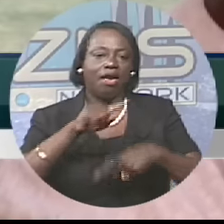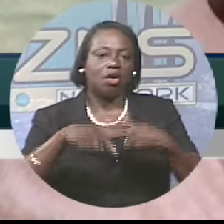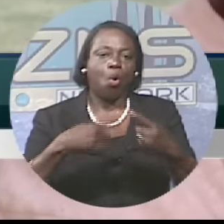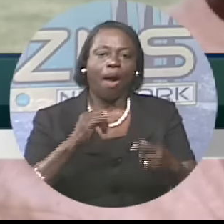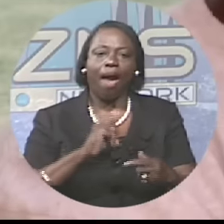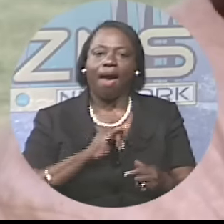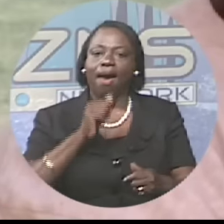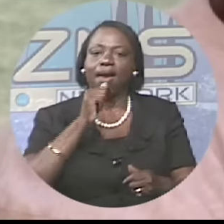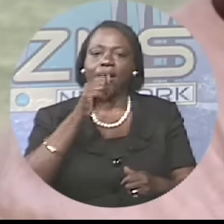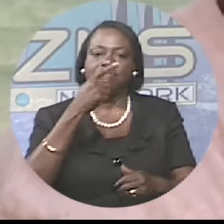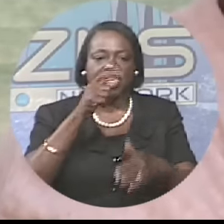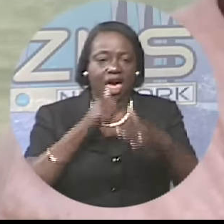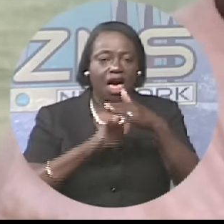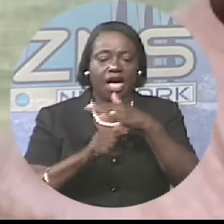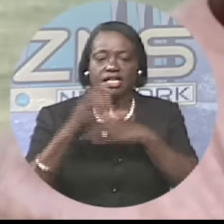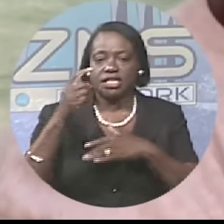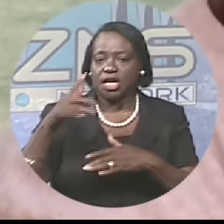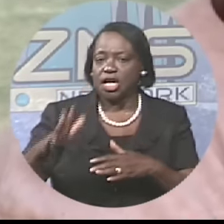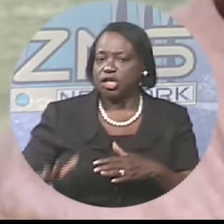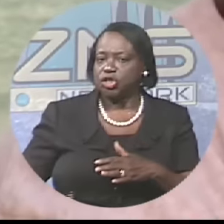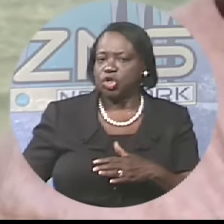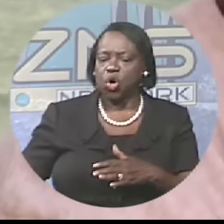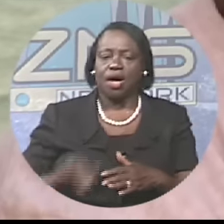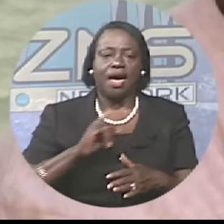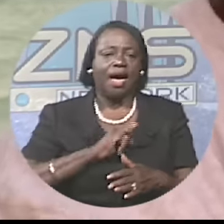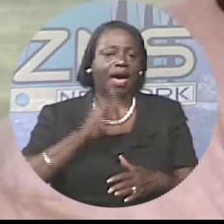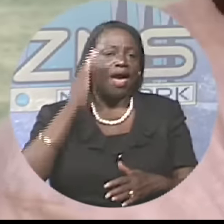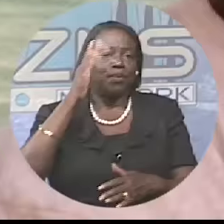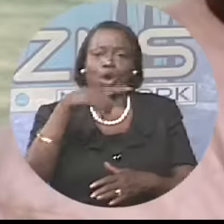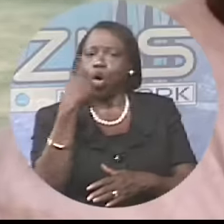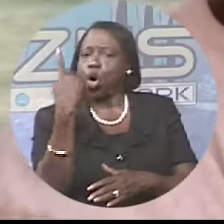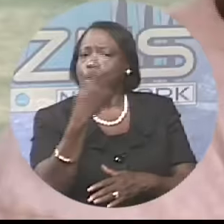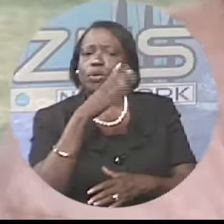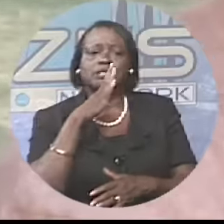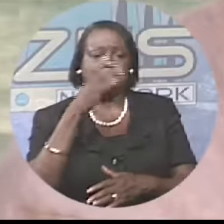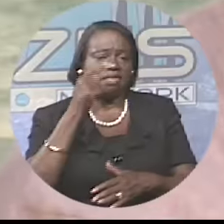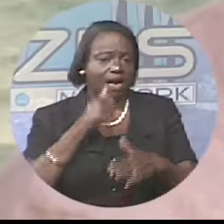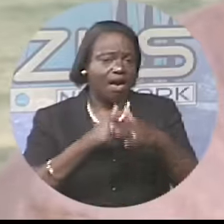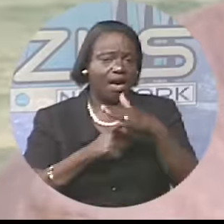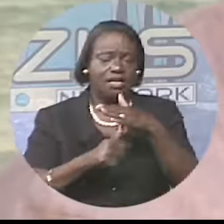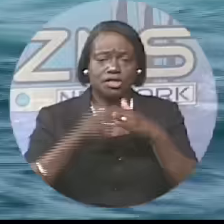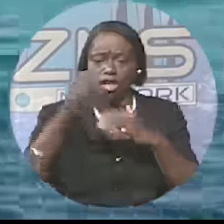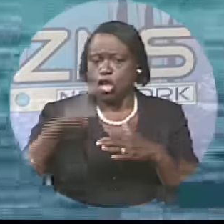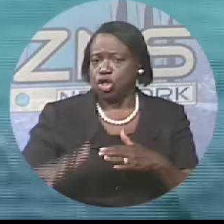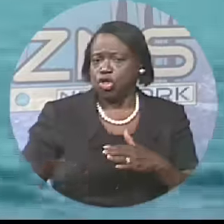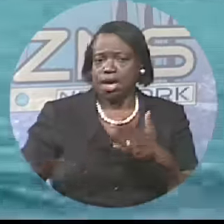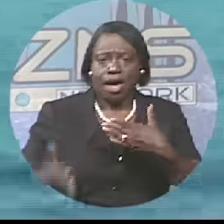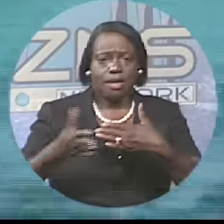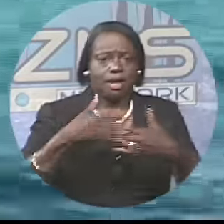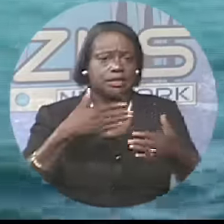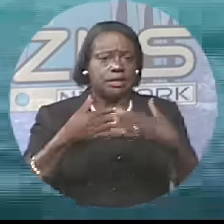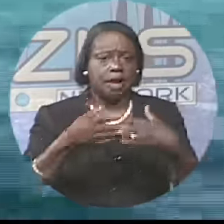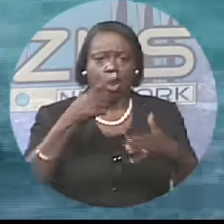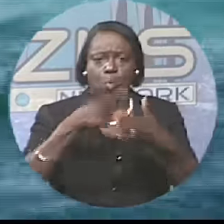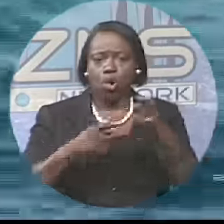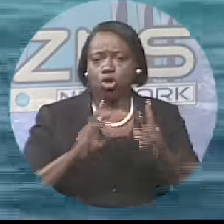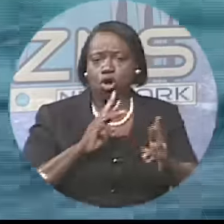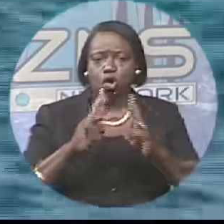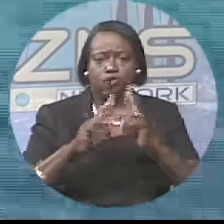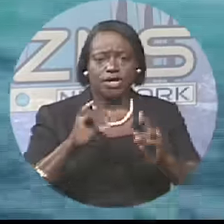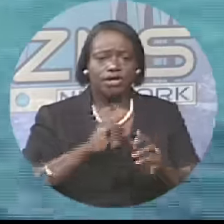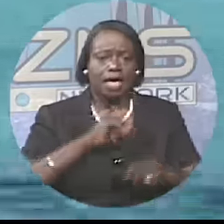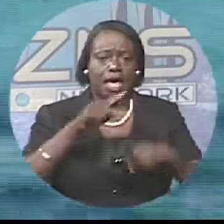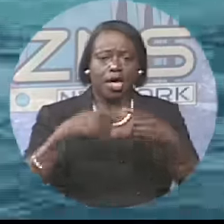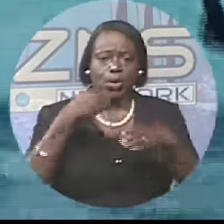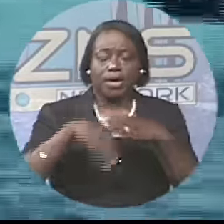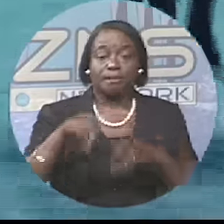I go in, I'll always be the underdog. People, you know, people respect the underdogs a lot of